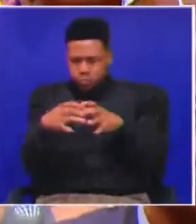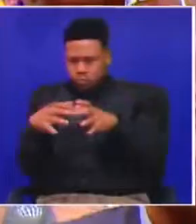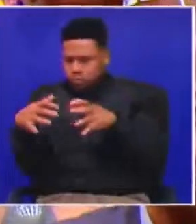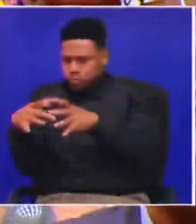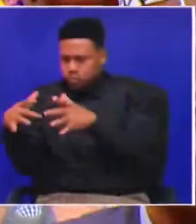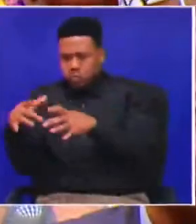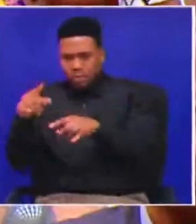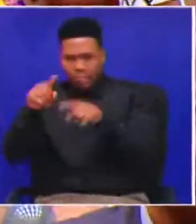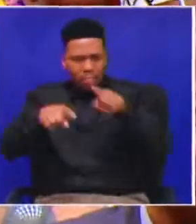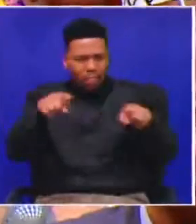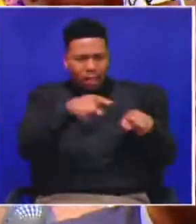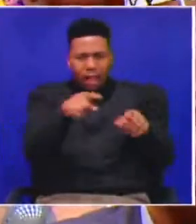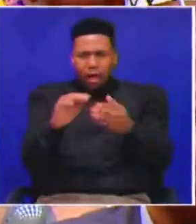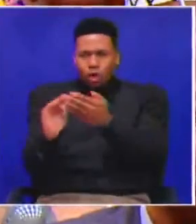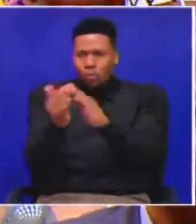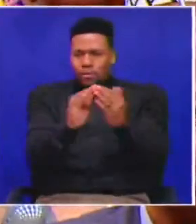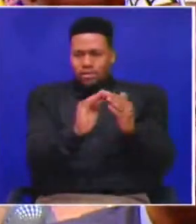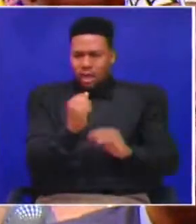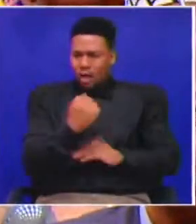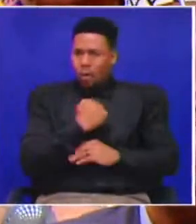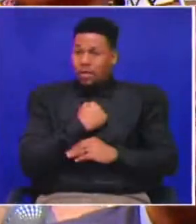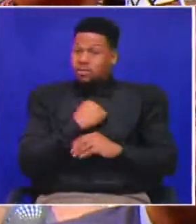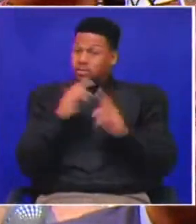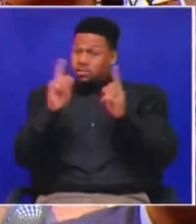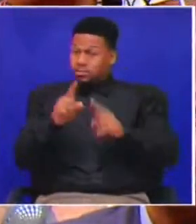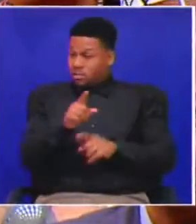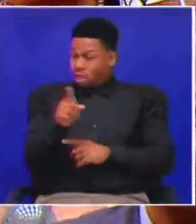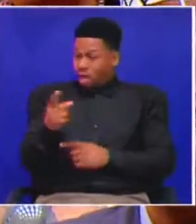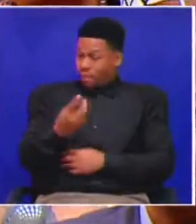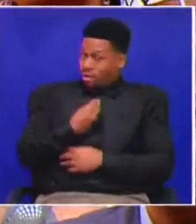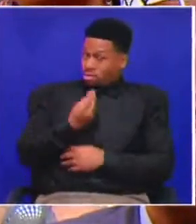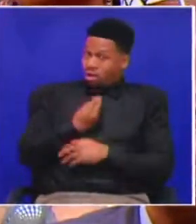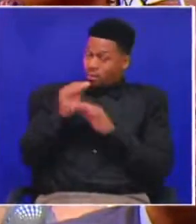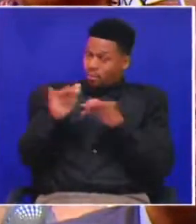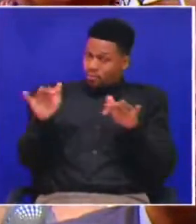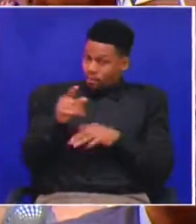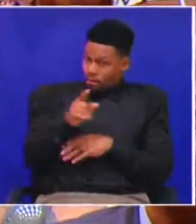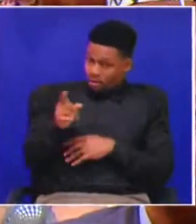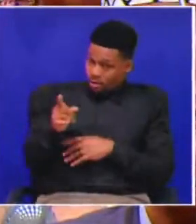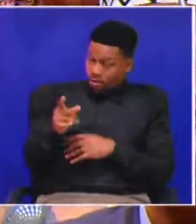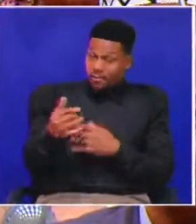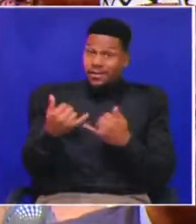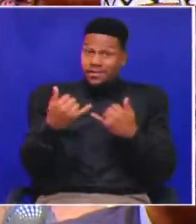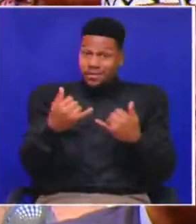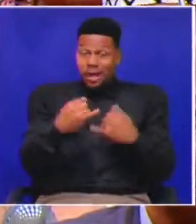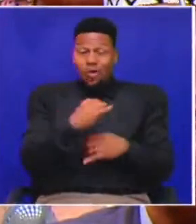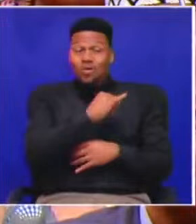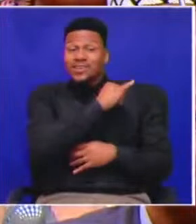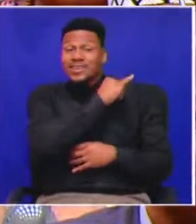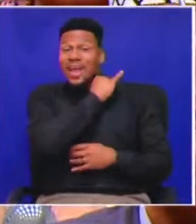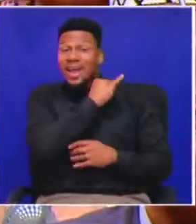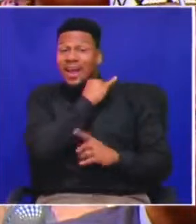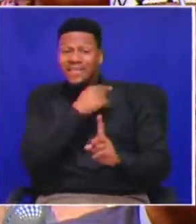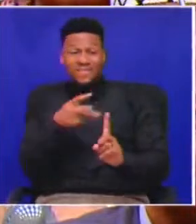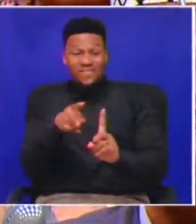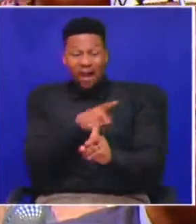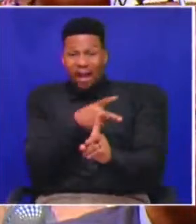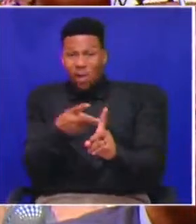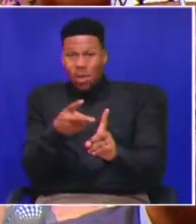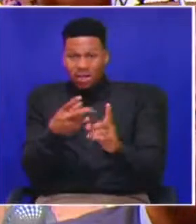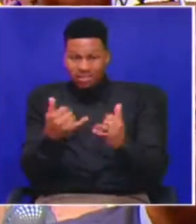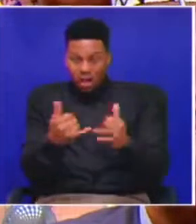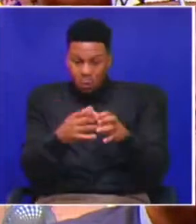people. Mr. President, given the devastating impact of gang violence on our communities, can you